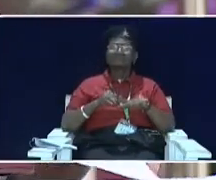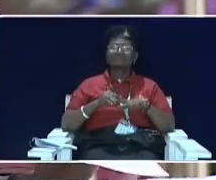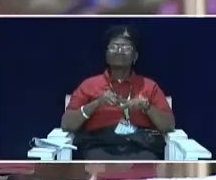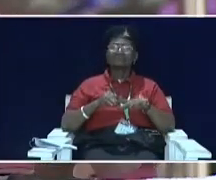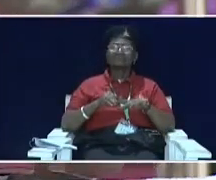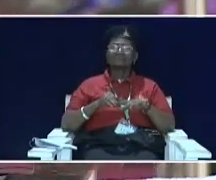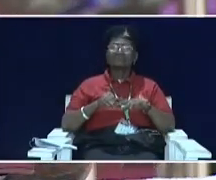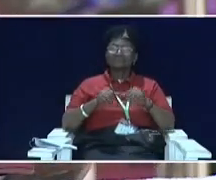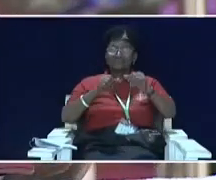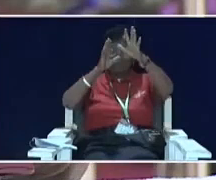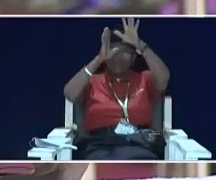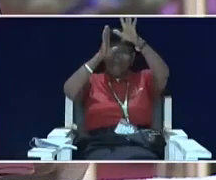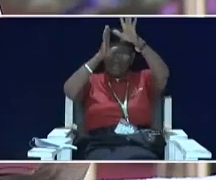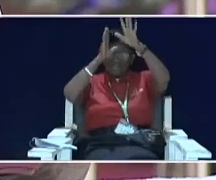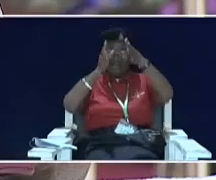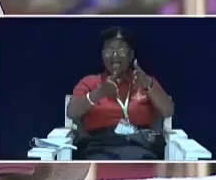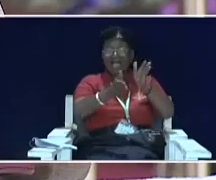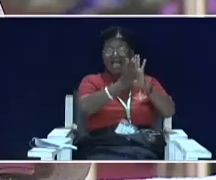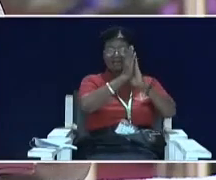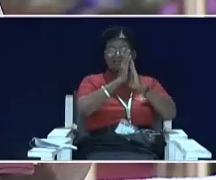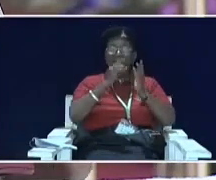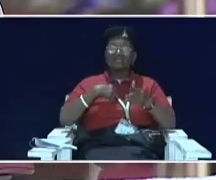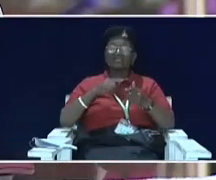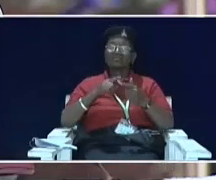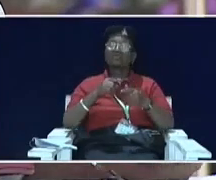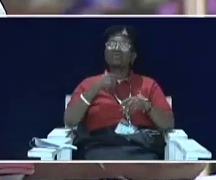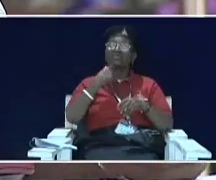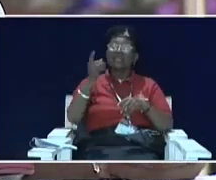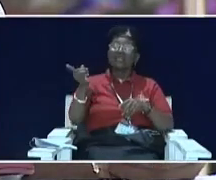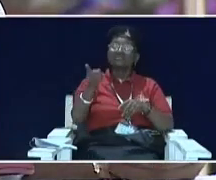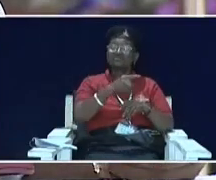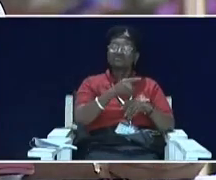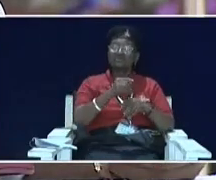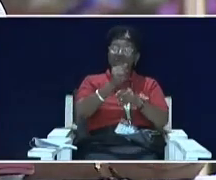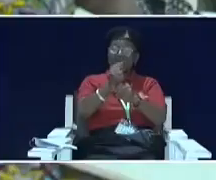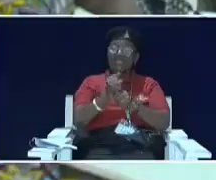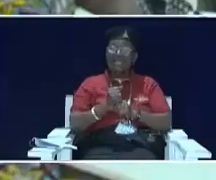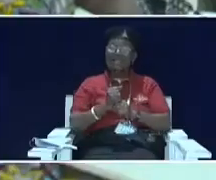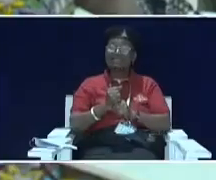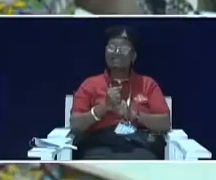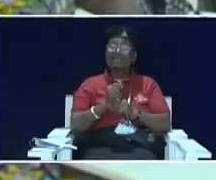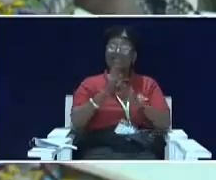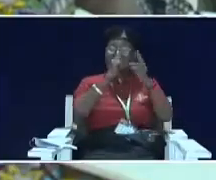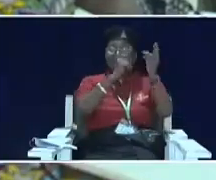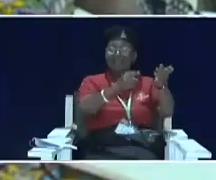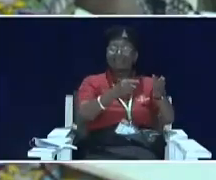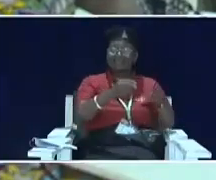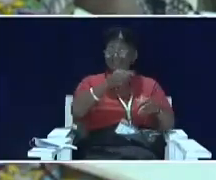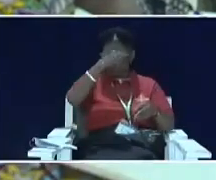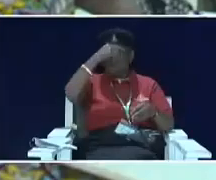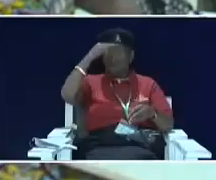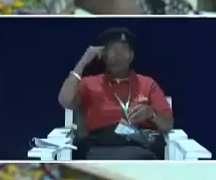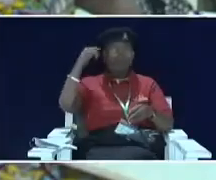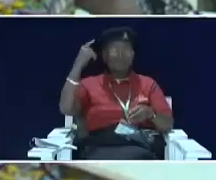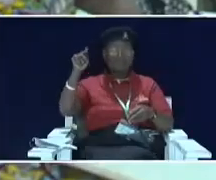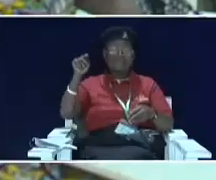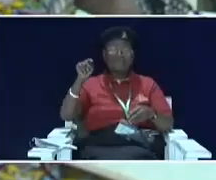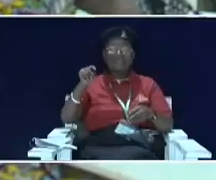Daddy asked me to tell you, get ready because the fire will fall tonight.